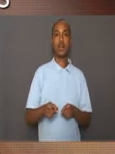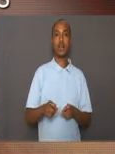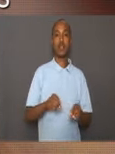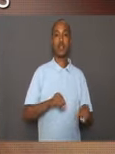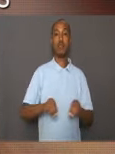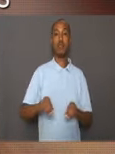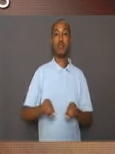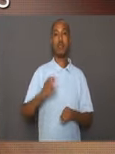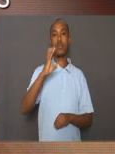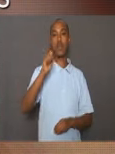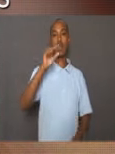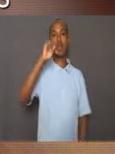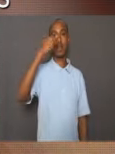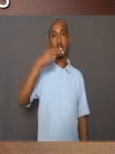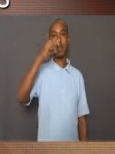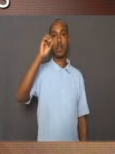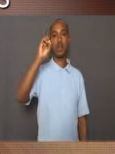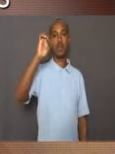a cathode ray.